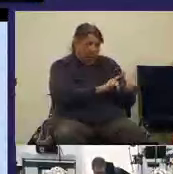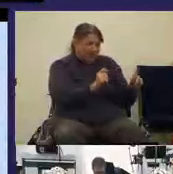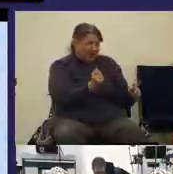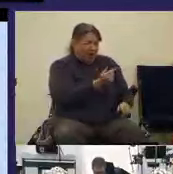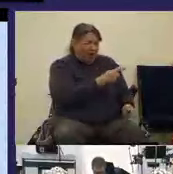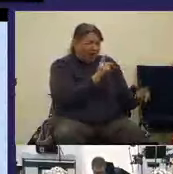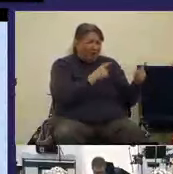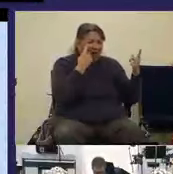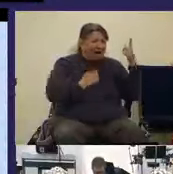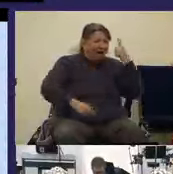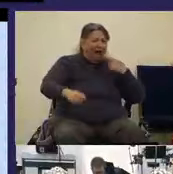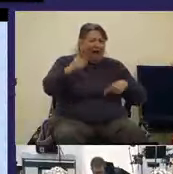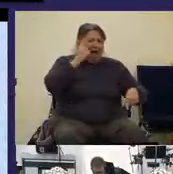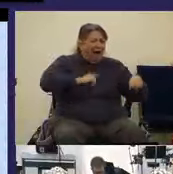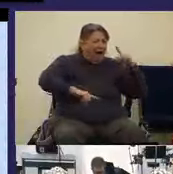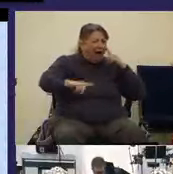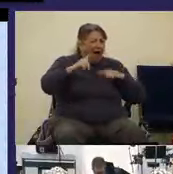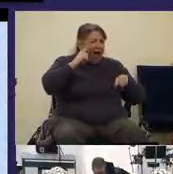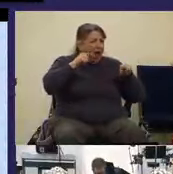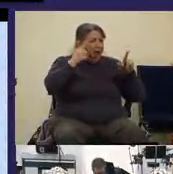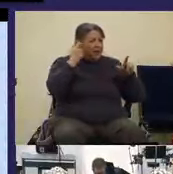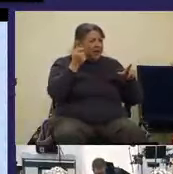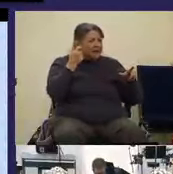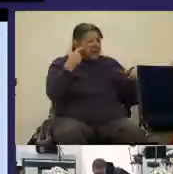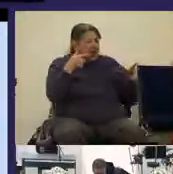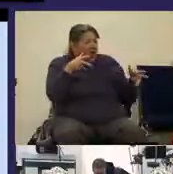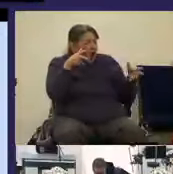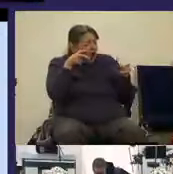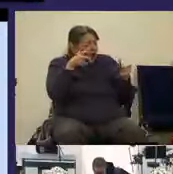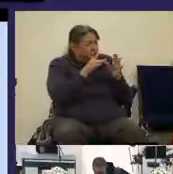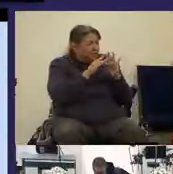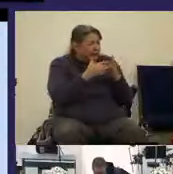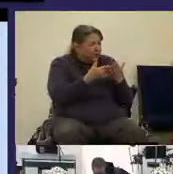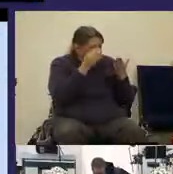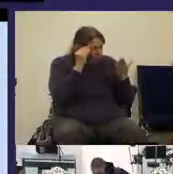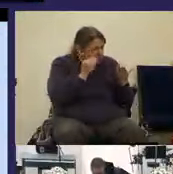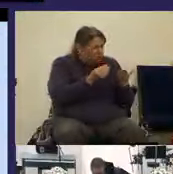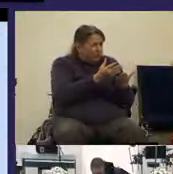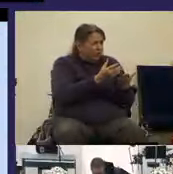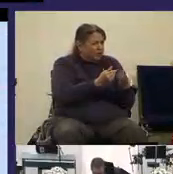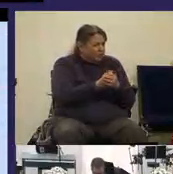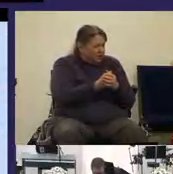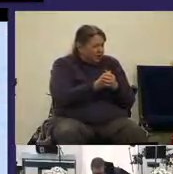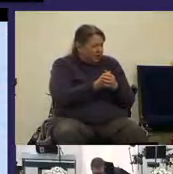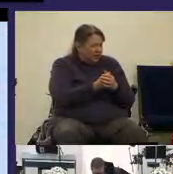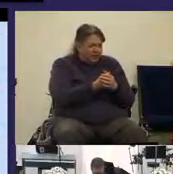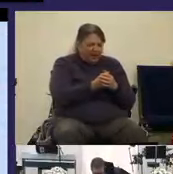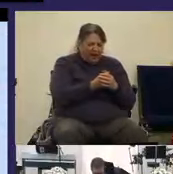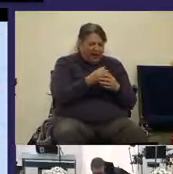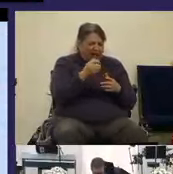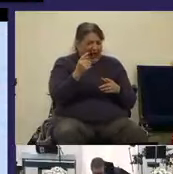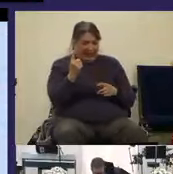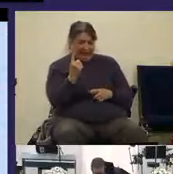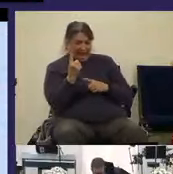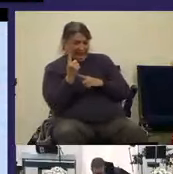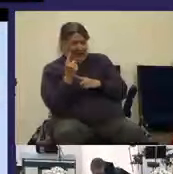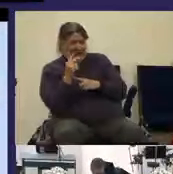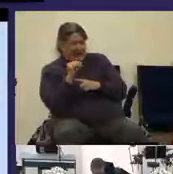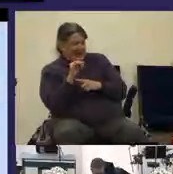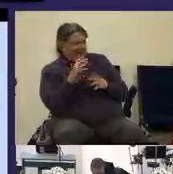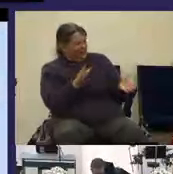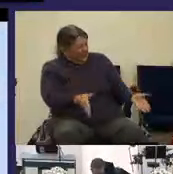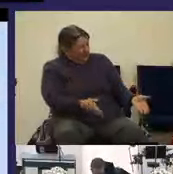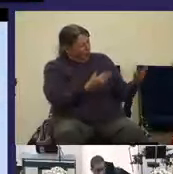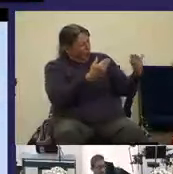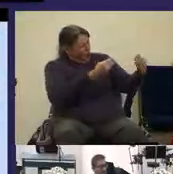weeping as they listened to the words of the Lord. They were weeping as they heard God's word. Nehemiah said, go and enjoy choice food and